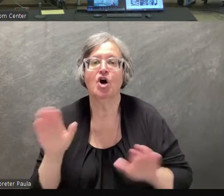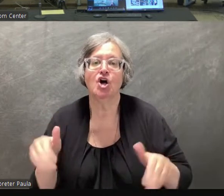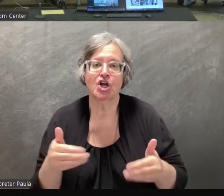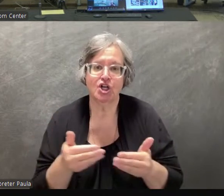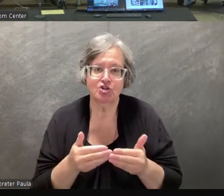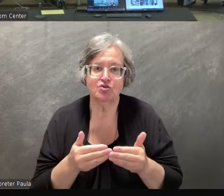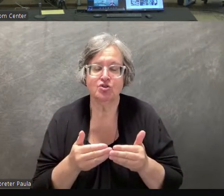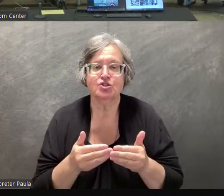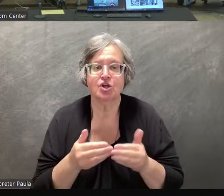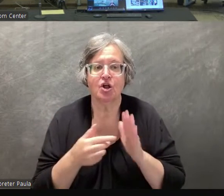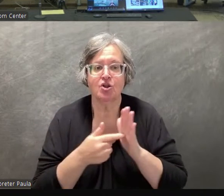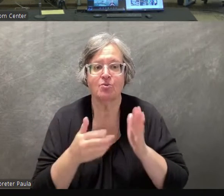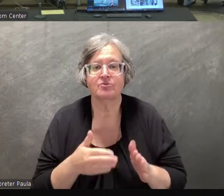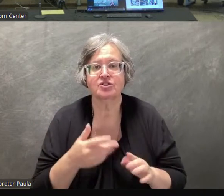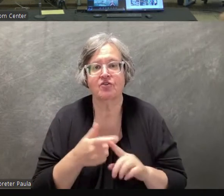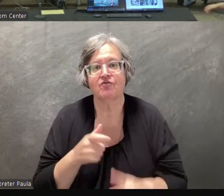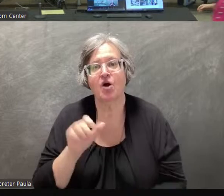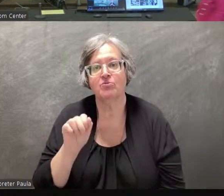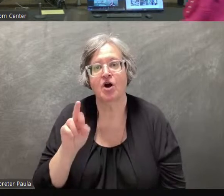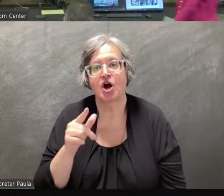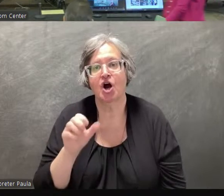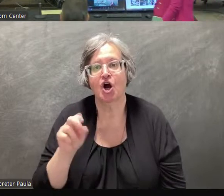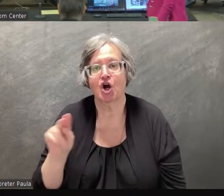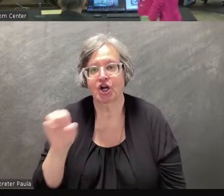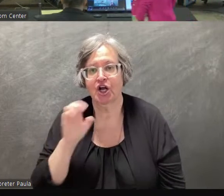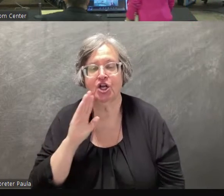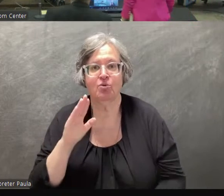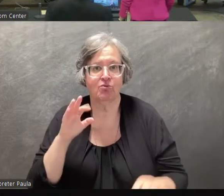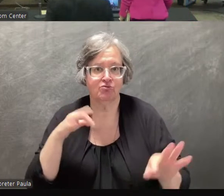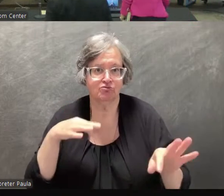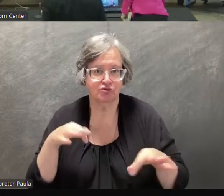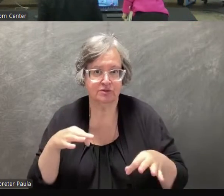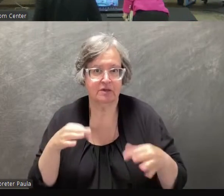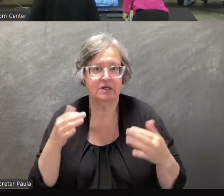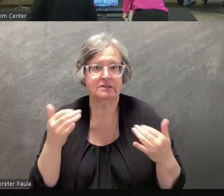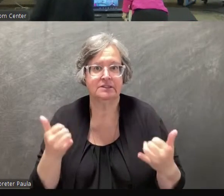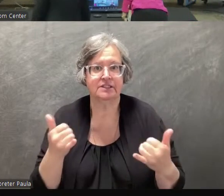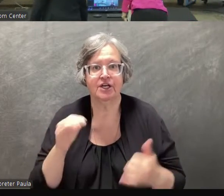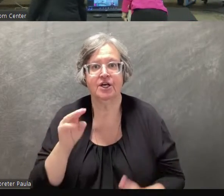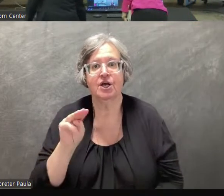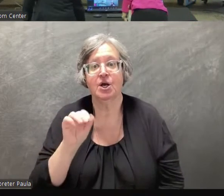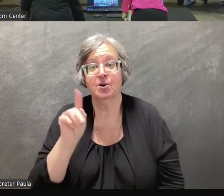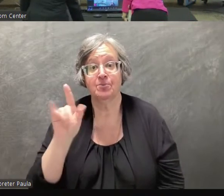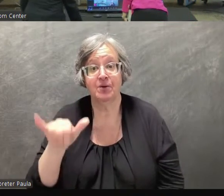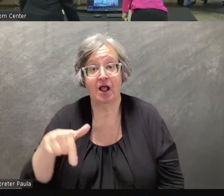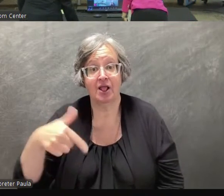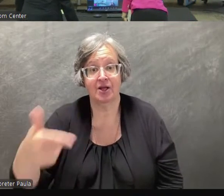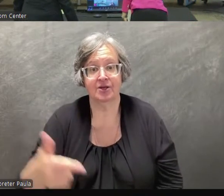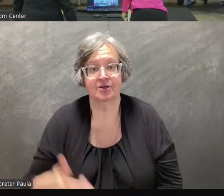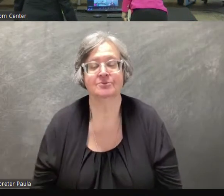this presentation and the results of their findings. Molly?